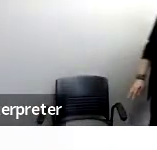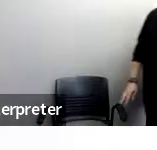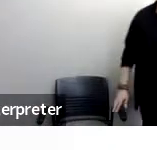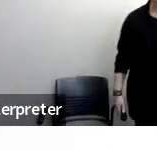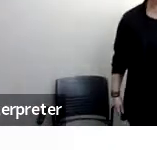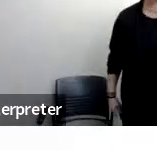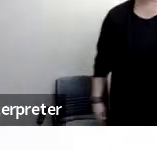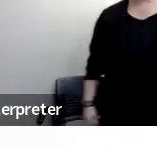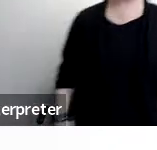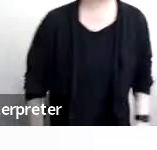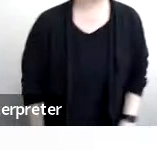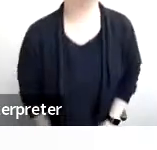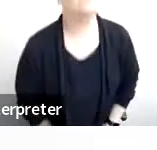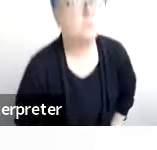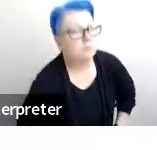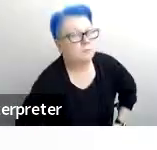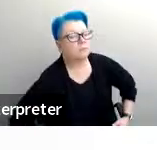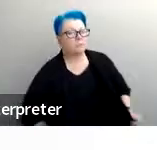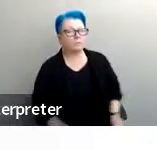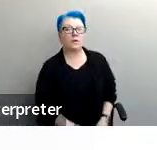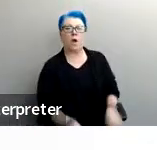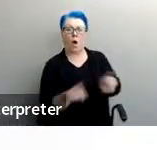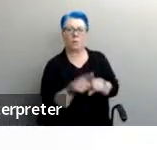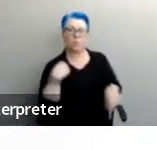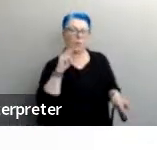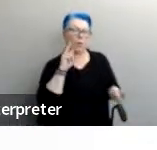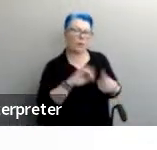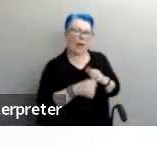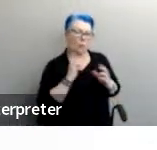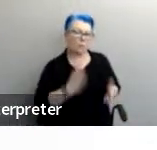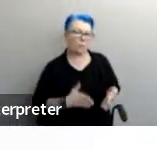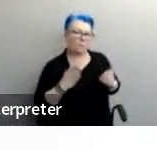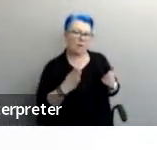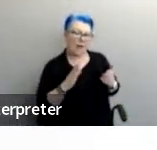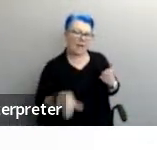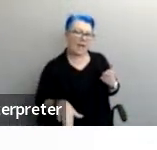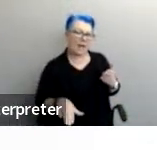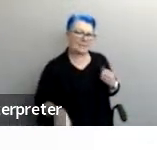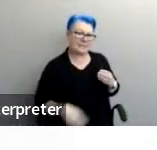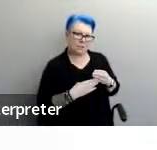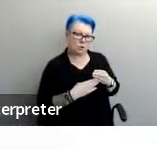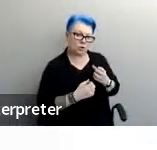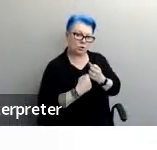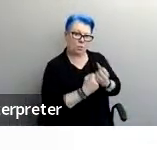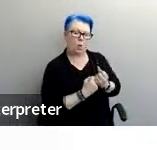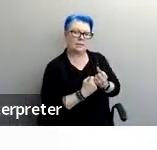So we're also looking at how do we provide additional supports in our high-needs districts.